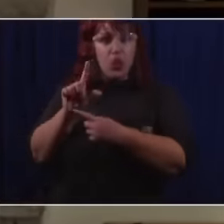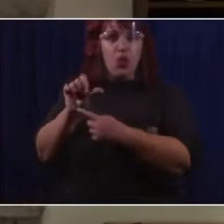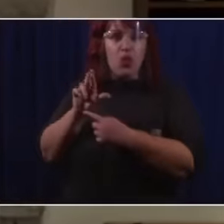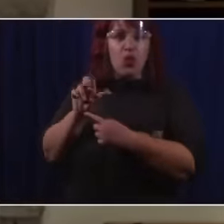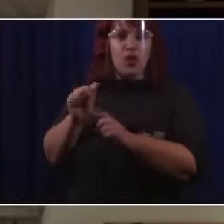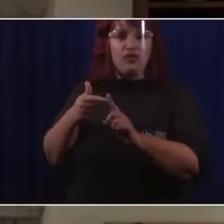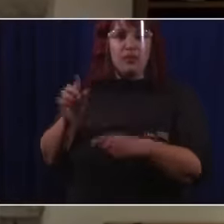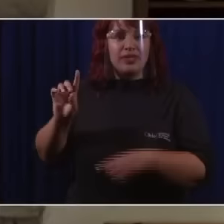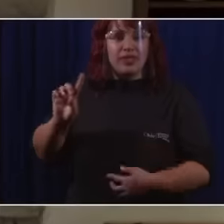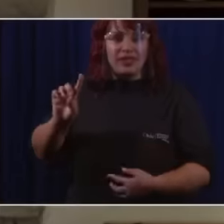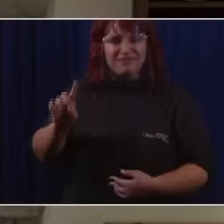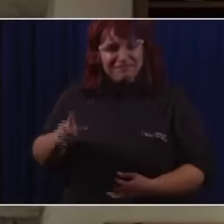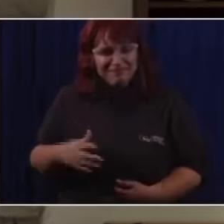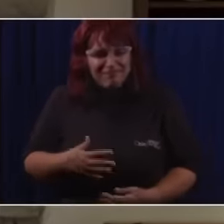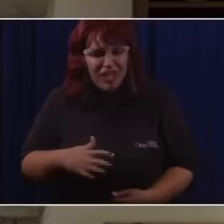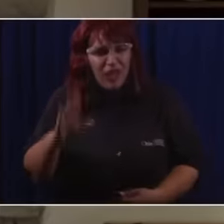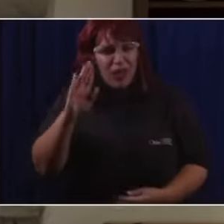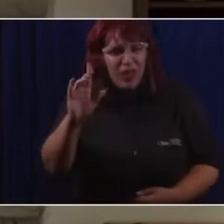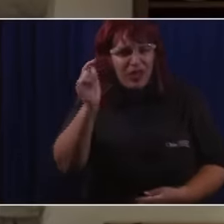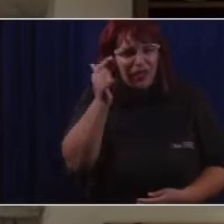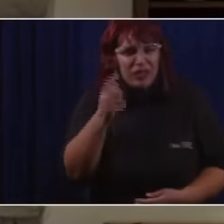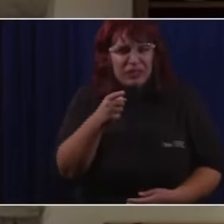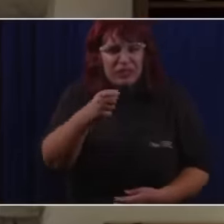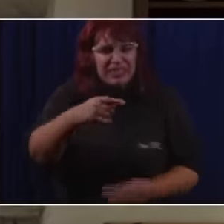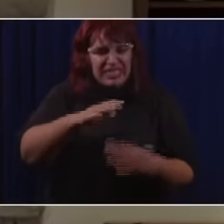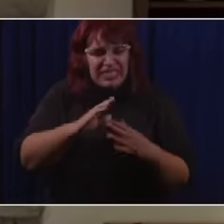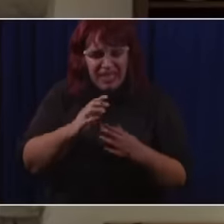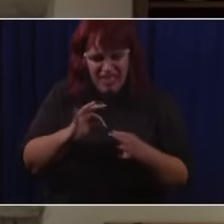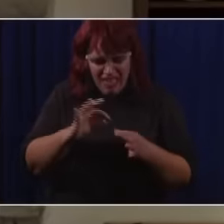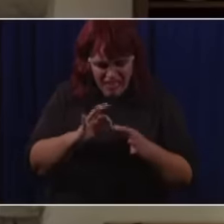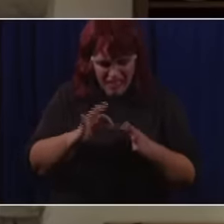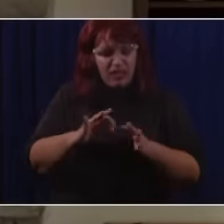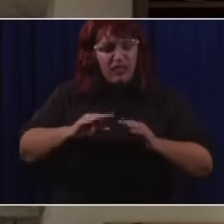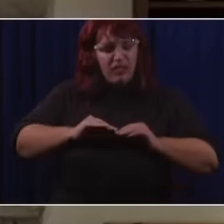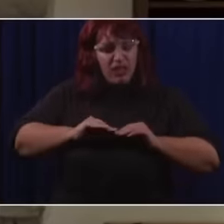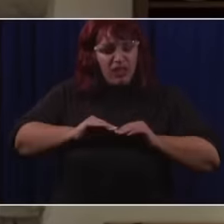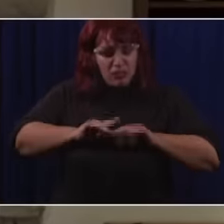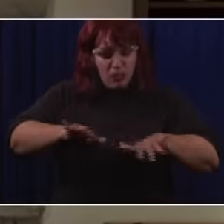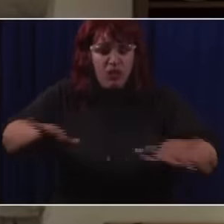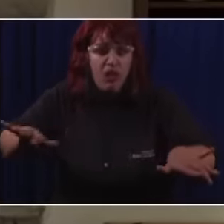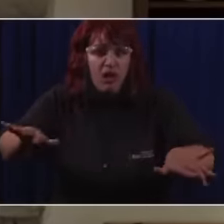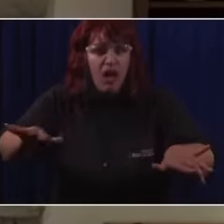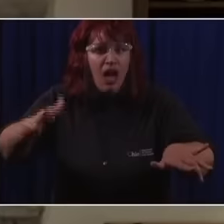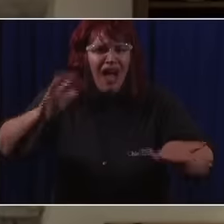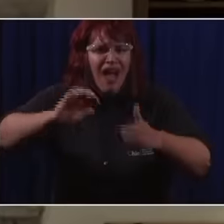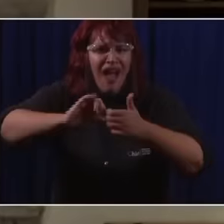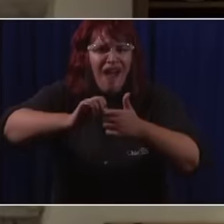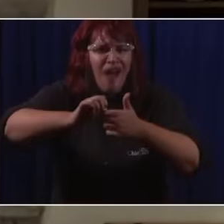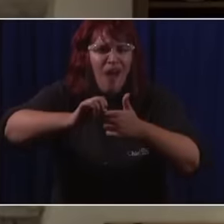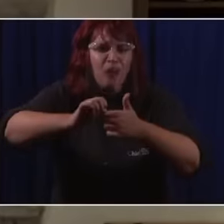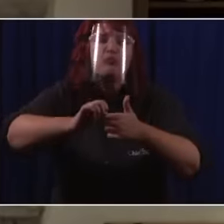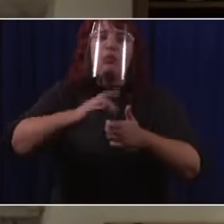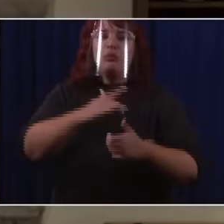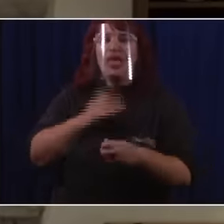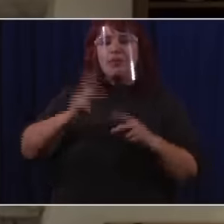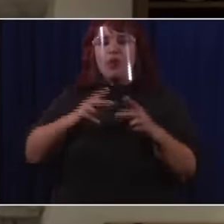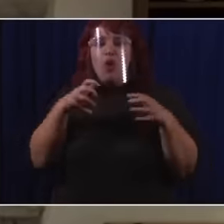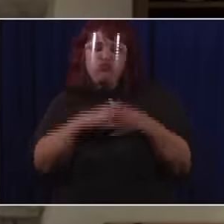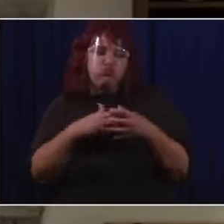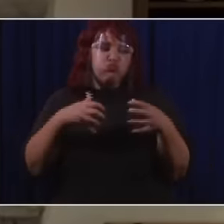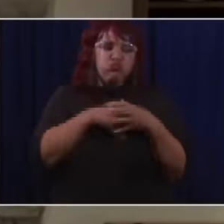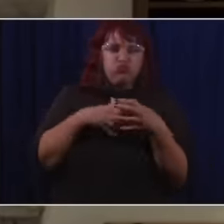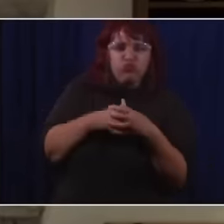understanding that a lot of the spread is from informal gatherings. Is that anecdotal, or is there some real data from contact tracing that tells us